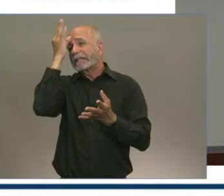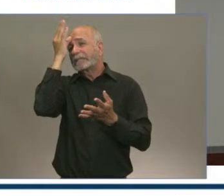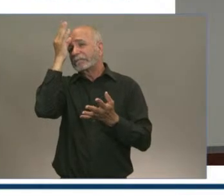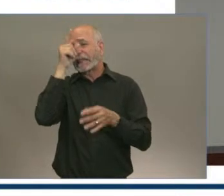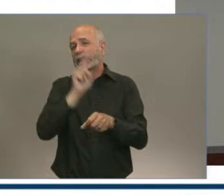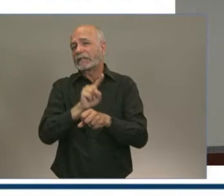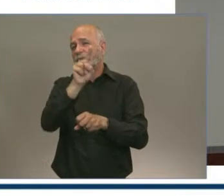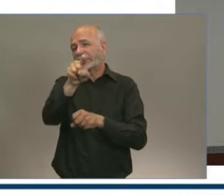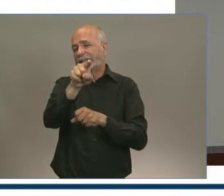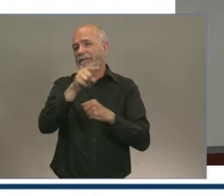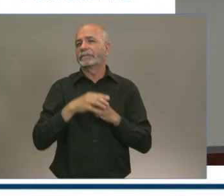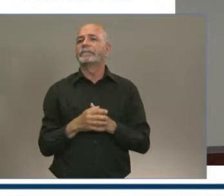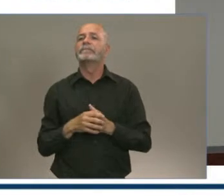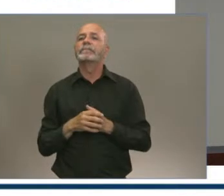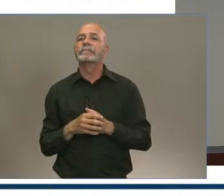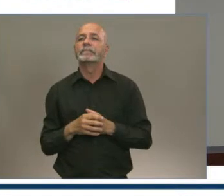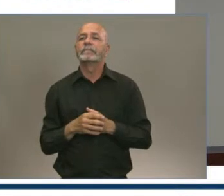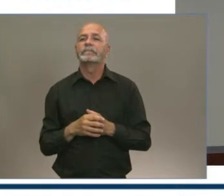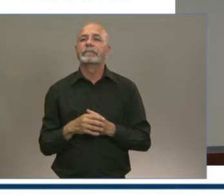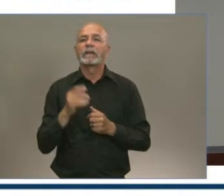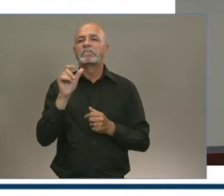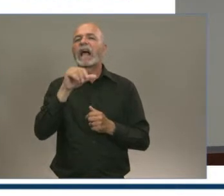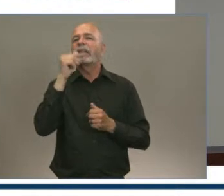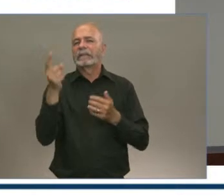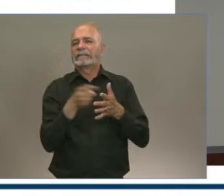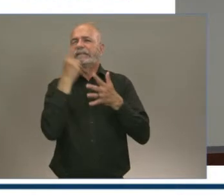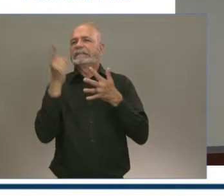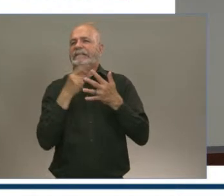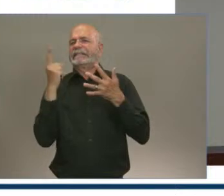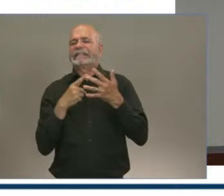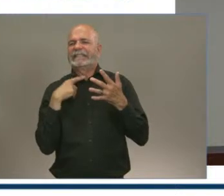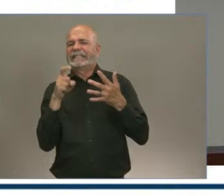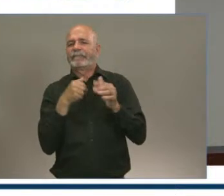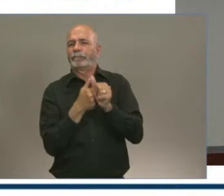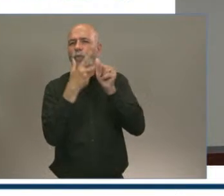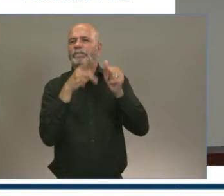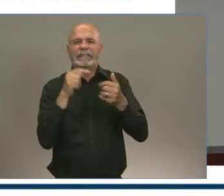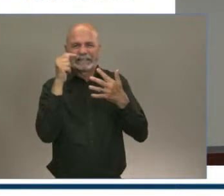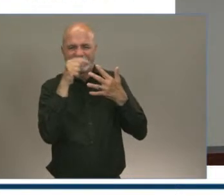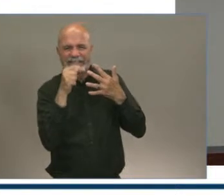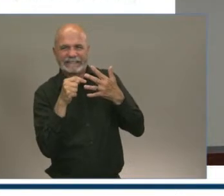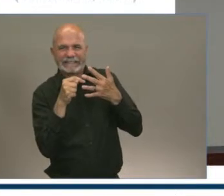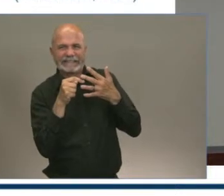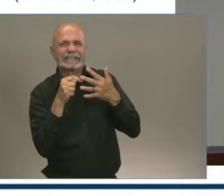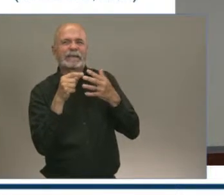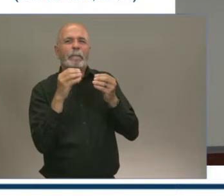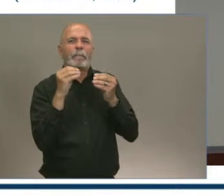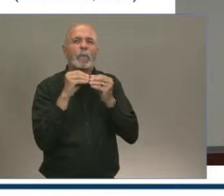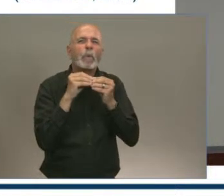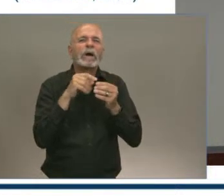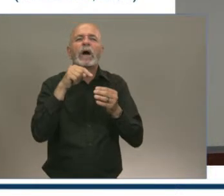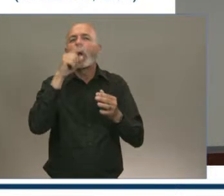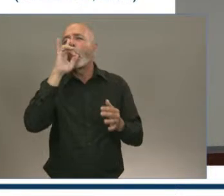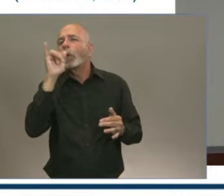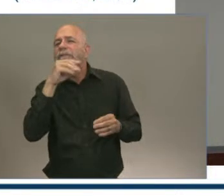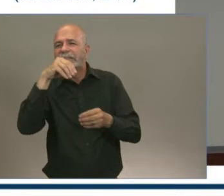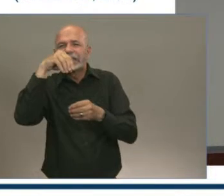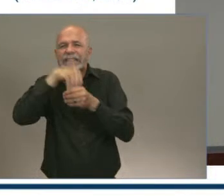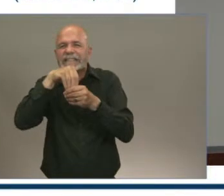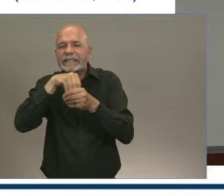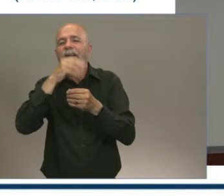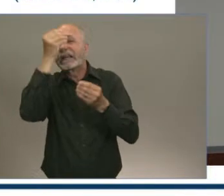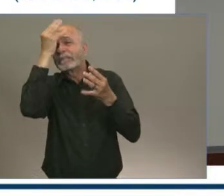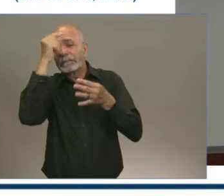week about there's other areas that we will be providing more detail on as we get into the specifics of what phase 2 look like when we're